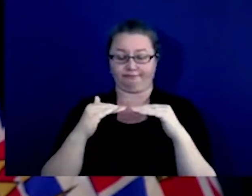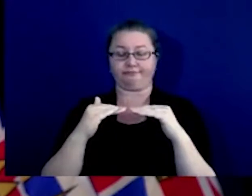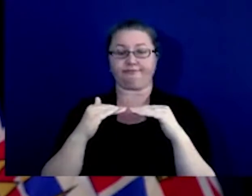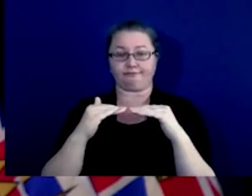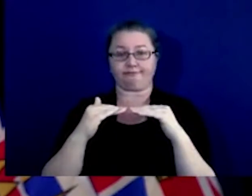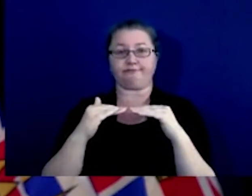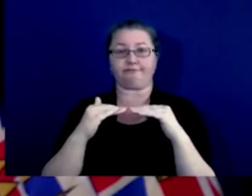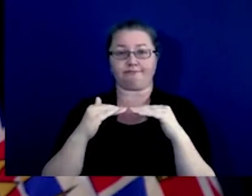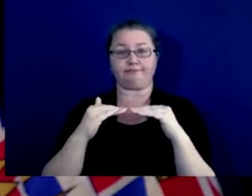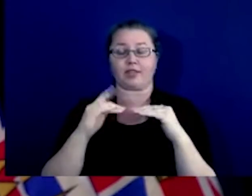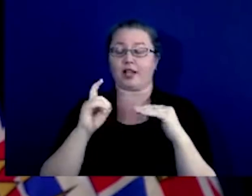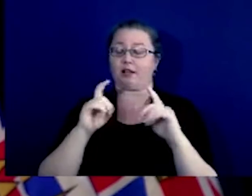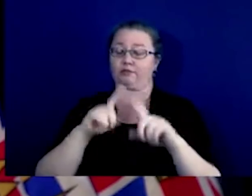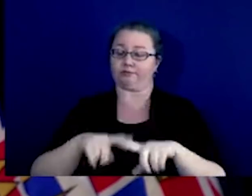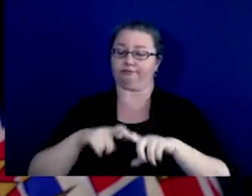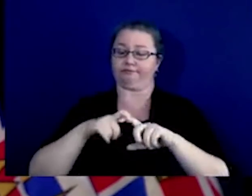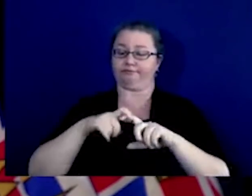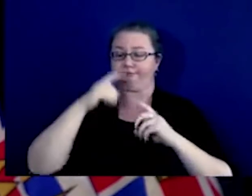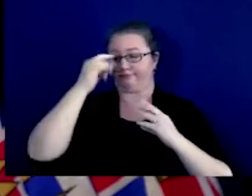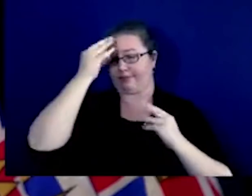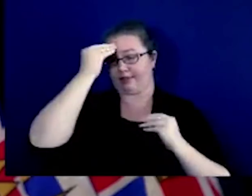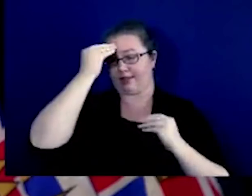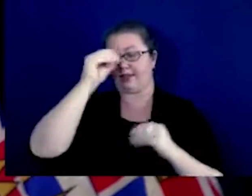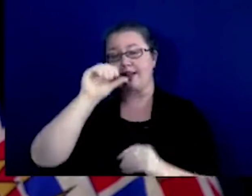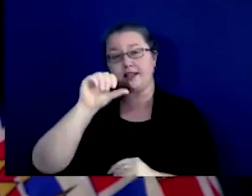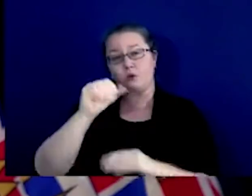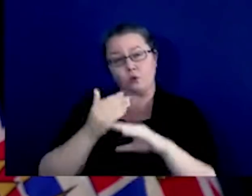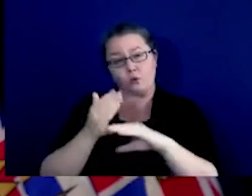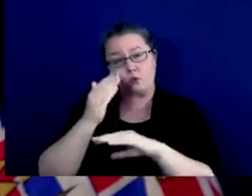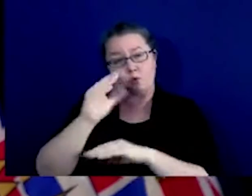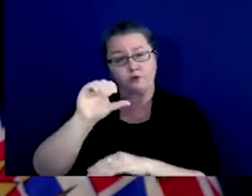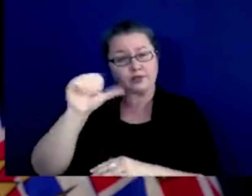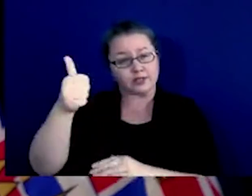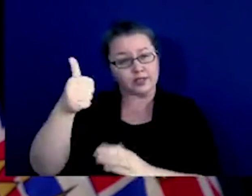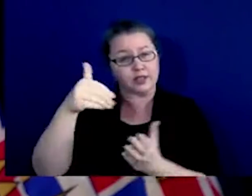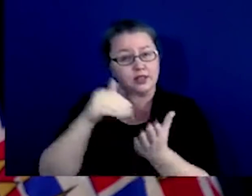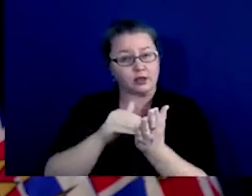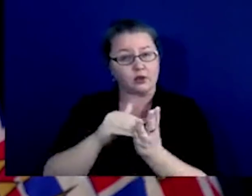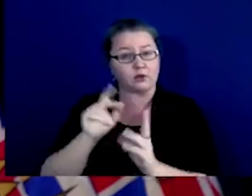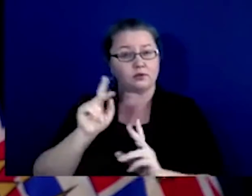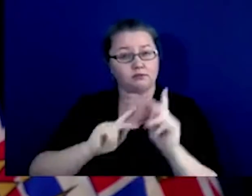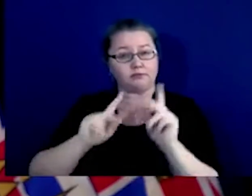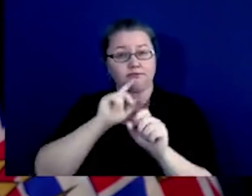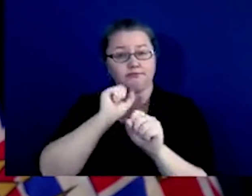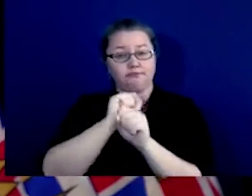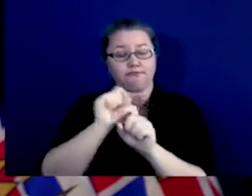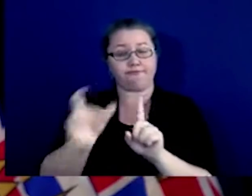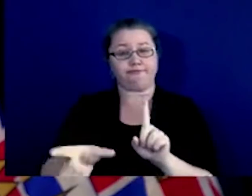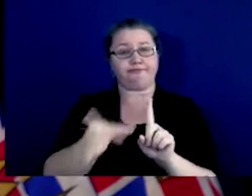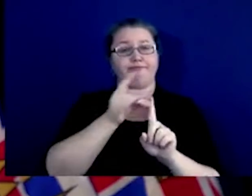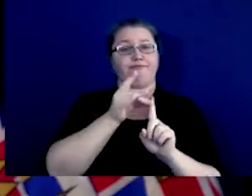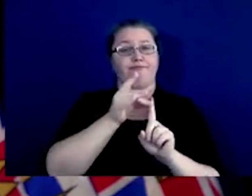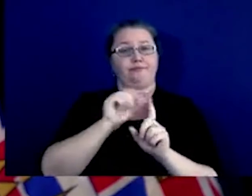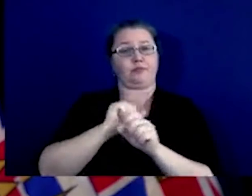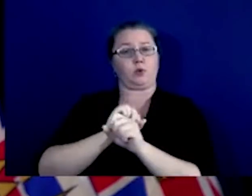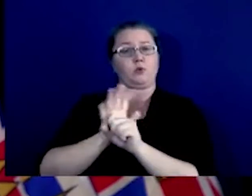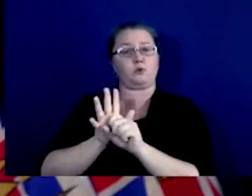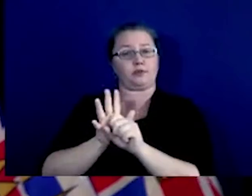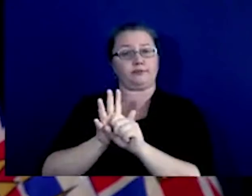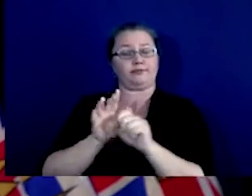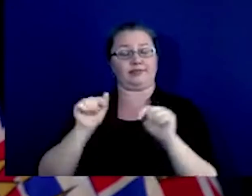fortunate that our province and our country has fared better than others, this number does give us reason for